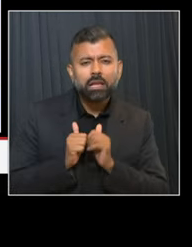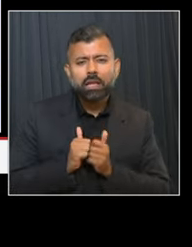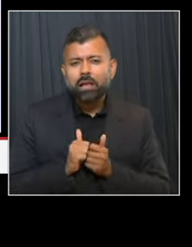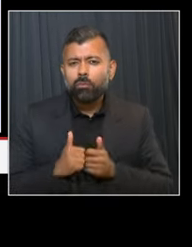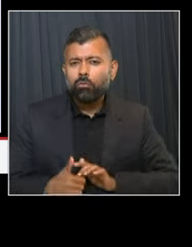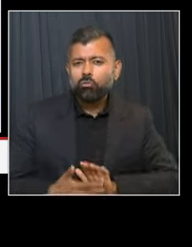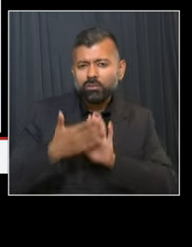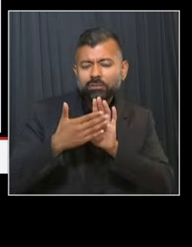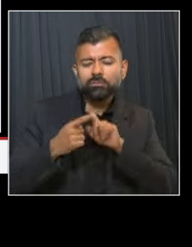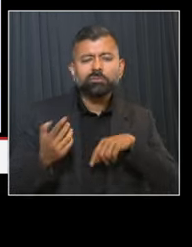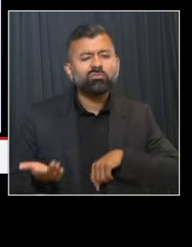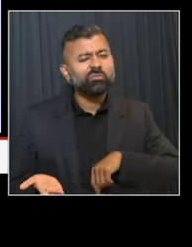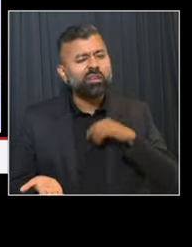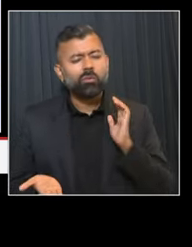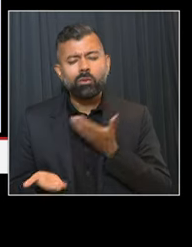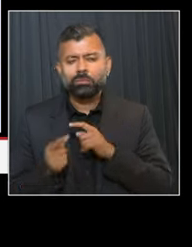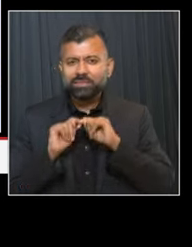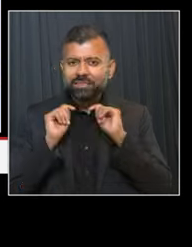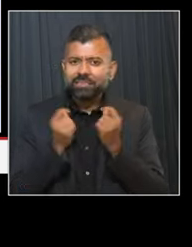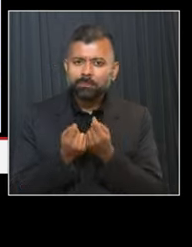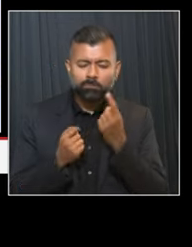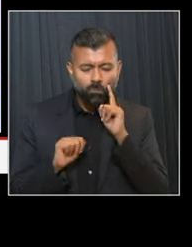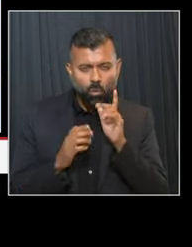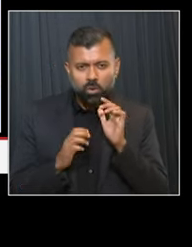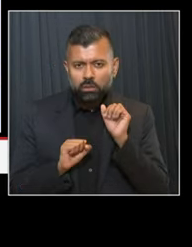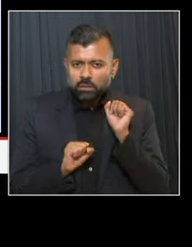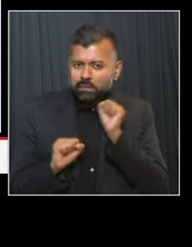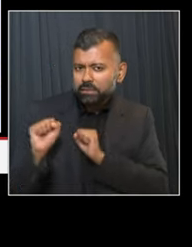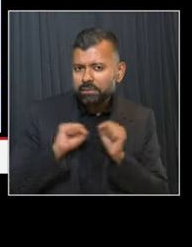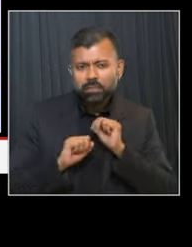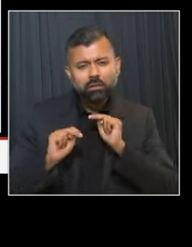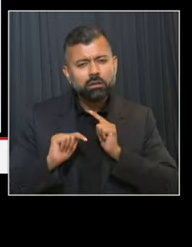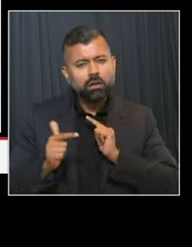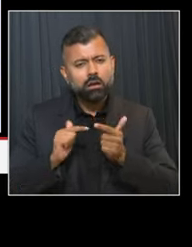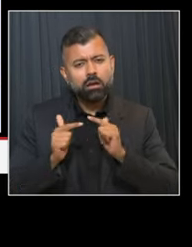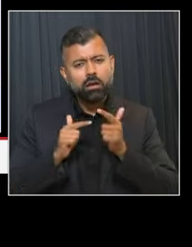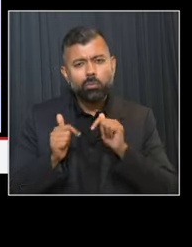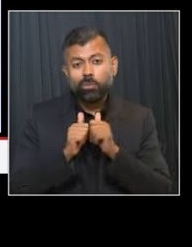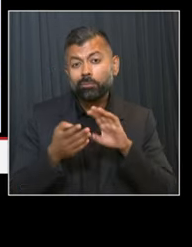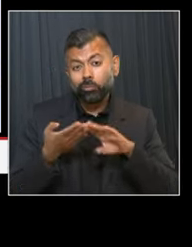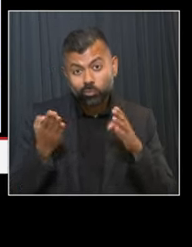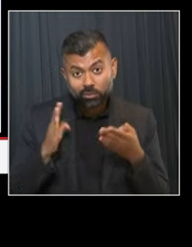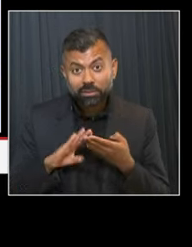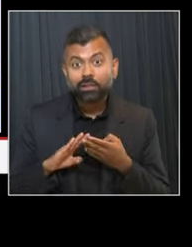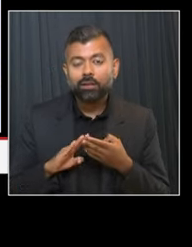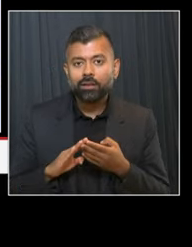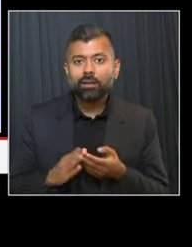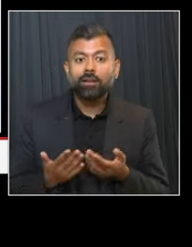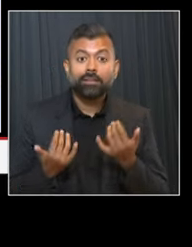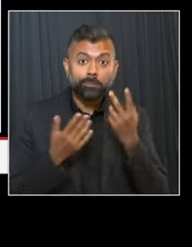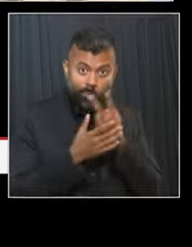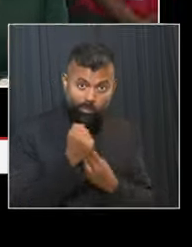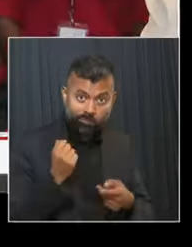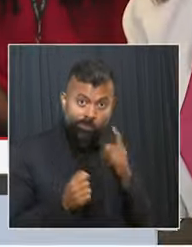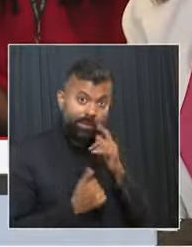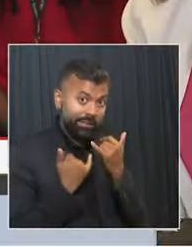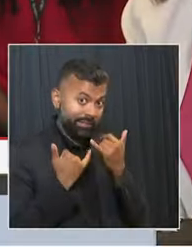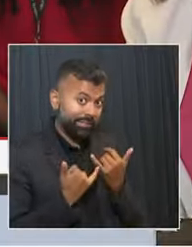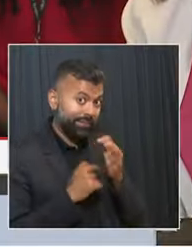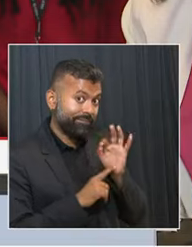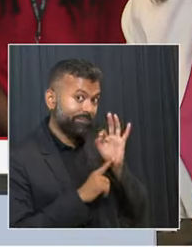have arrived at in the proposal that we submit to you both for FY25 and